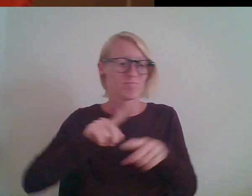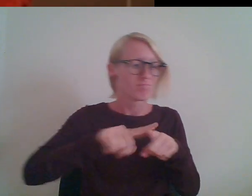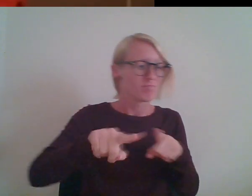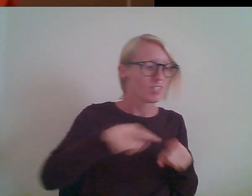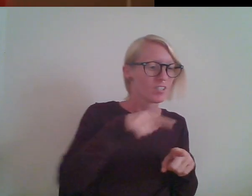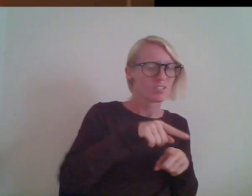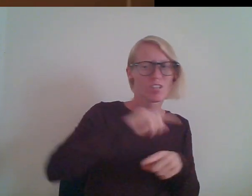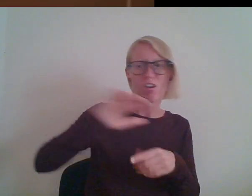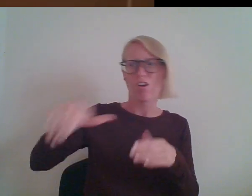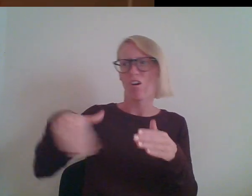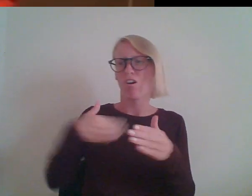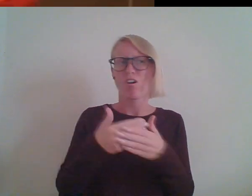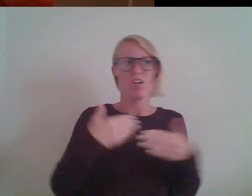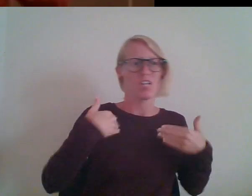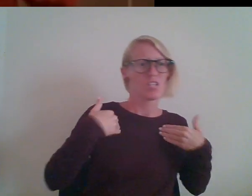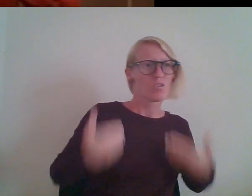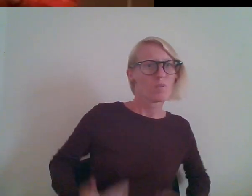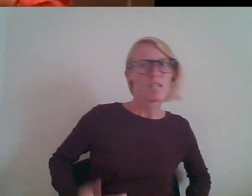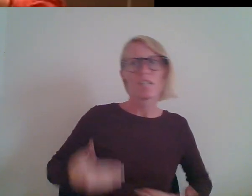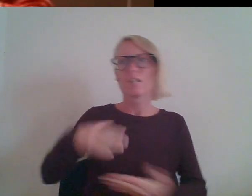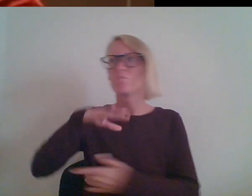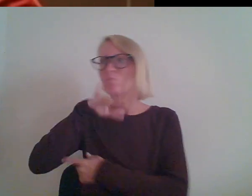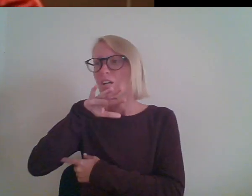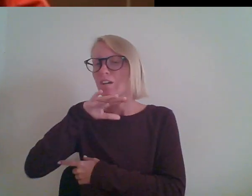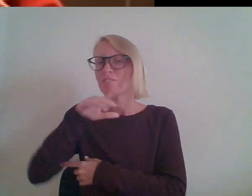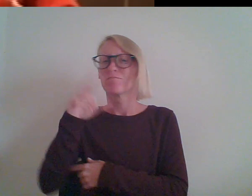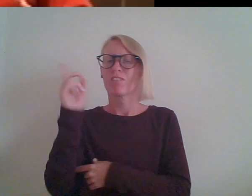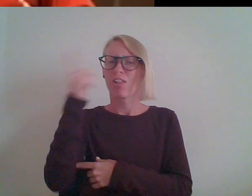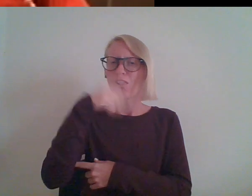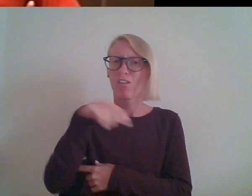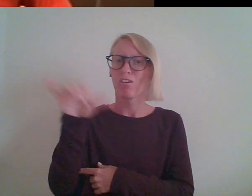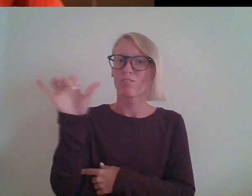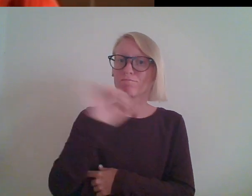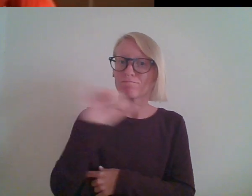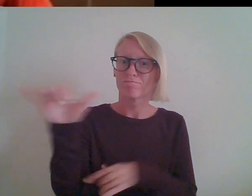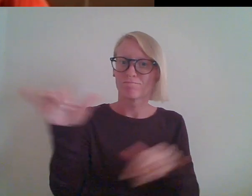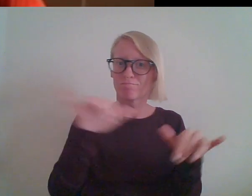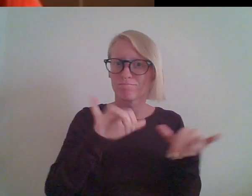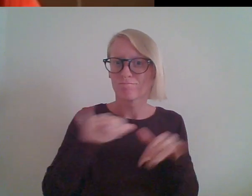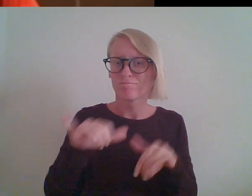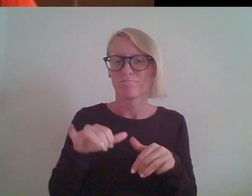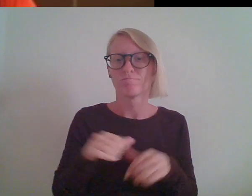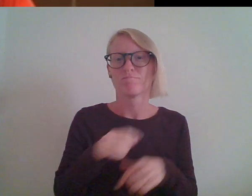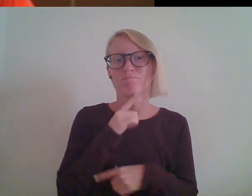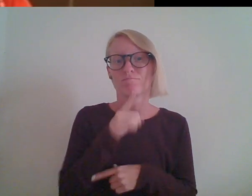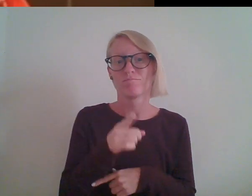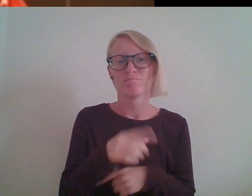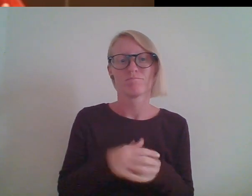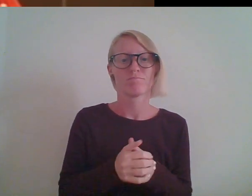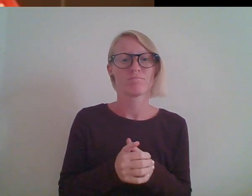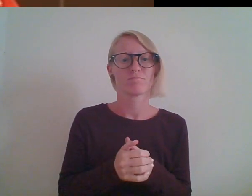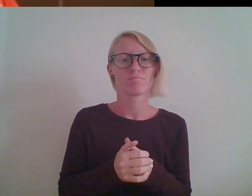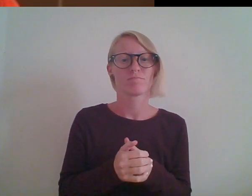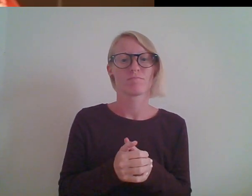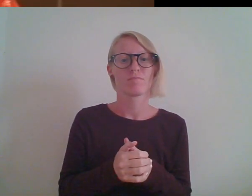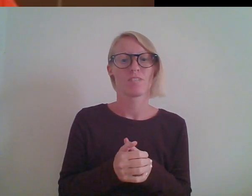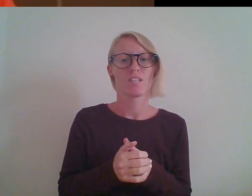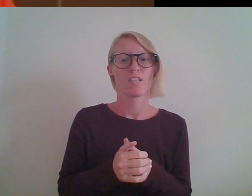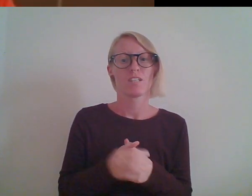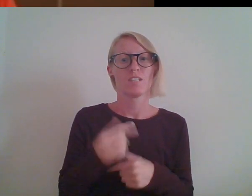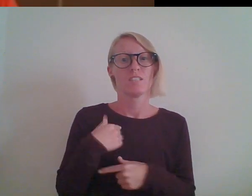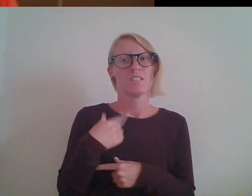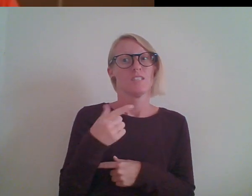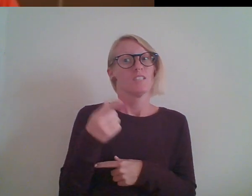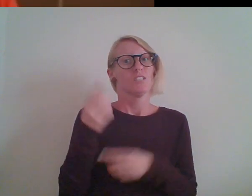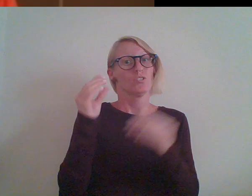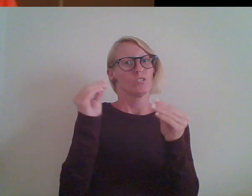very much alike, don't they? Now, you understand ontogeny recapitulates phylogeny. But if an instructor doesn't take the time to tell